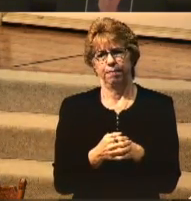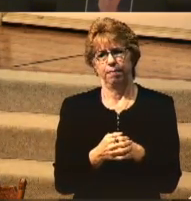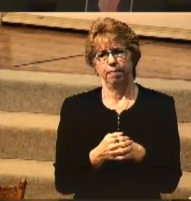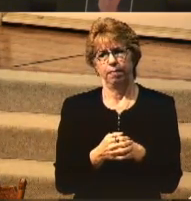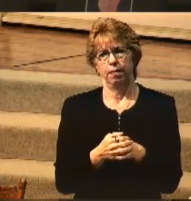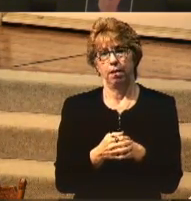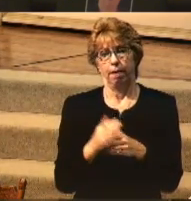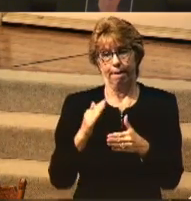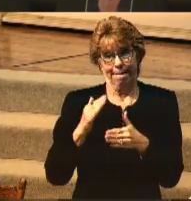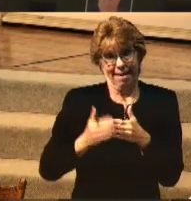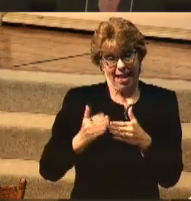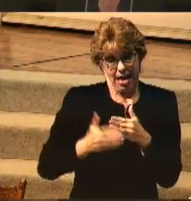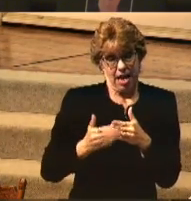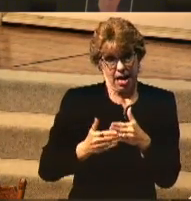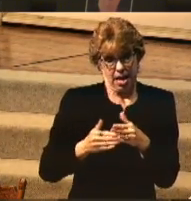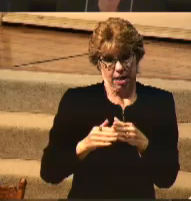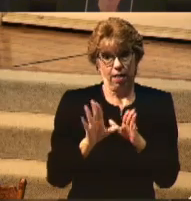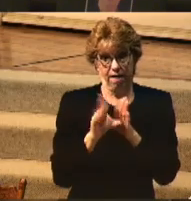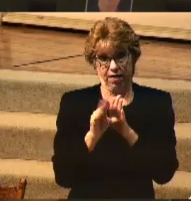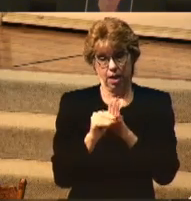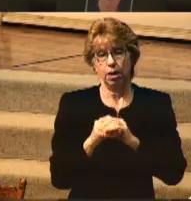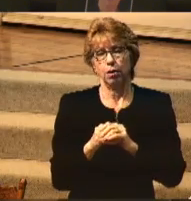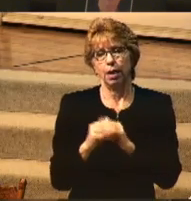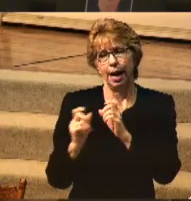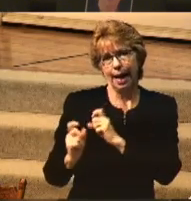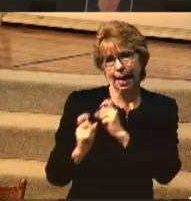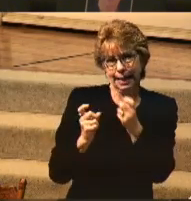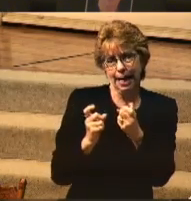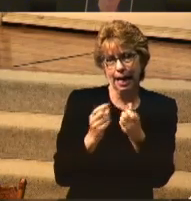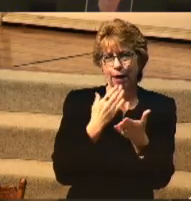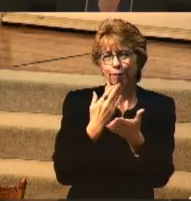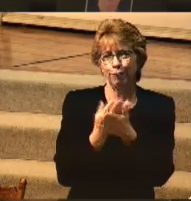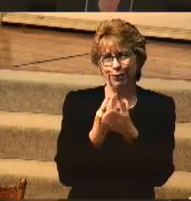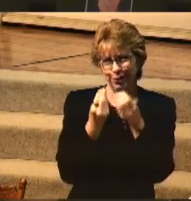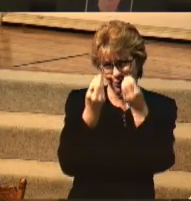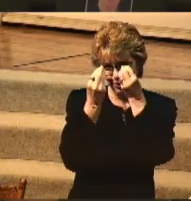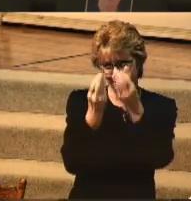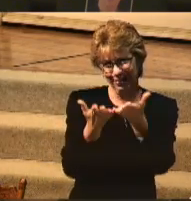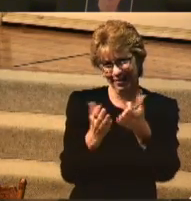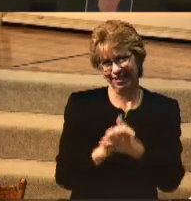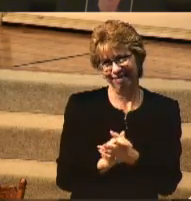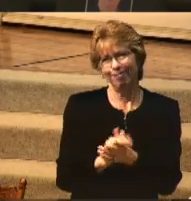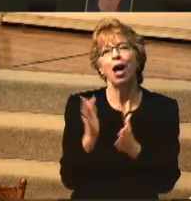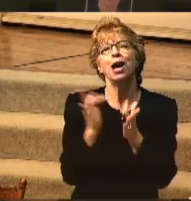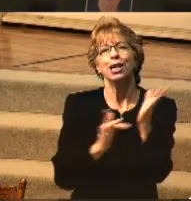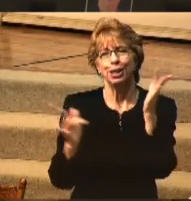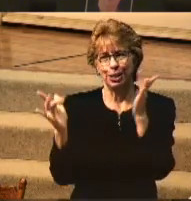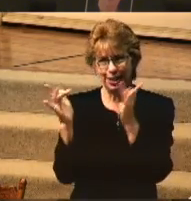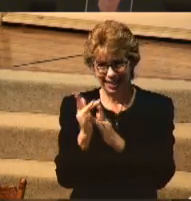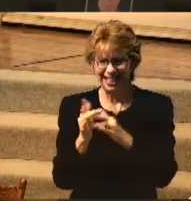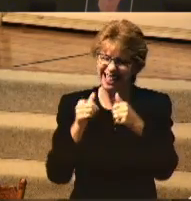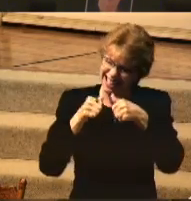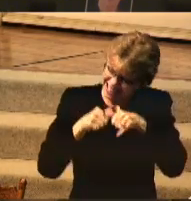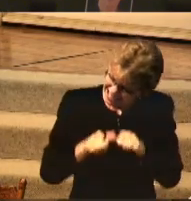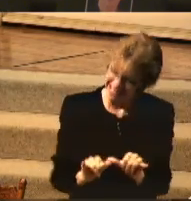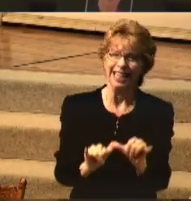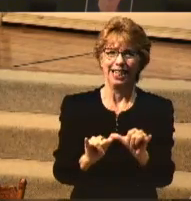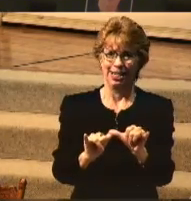But at the end, I gave some good comfort that Jesus is still the